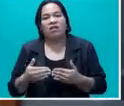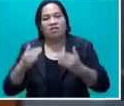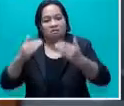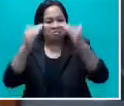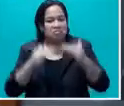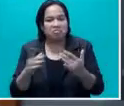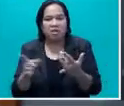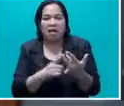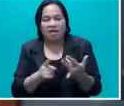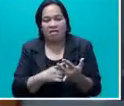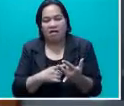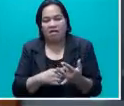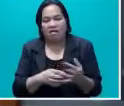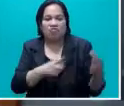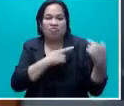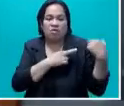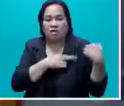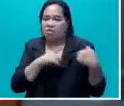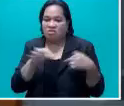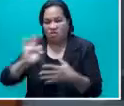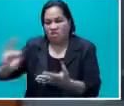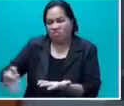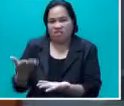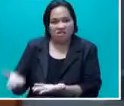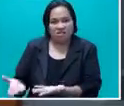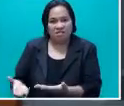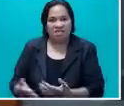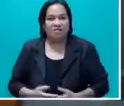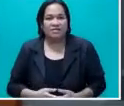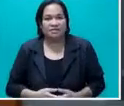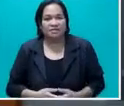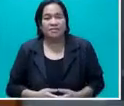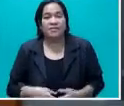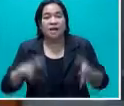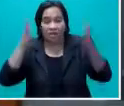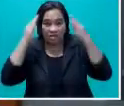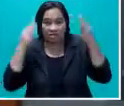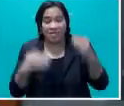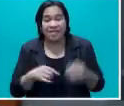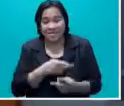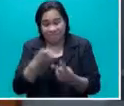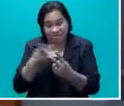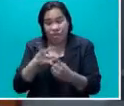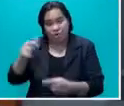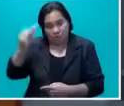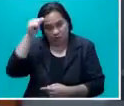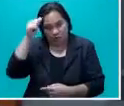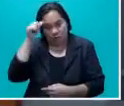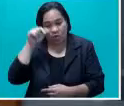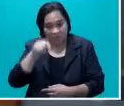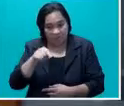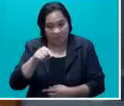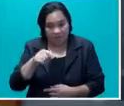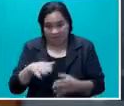that still has not been done. Honorable Speaker, they know They know that